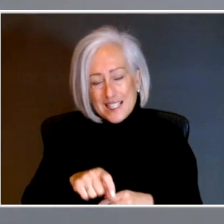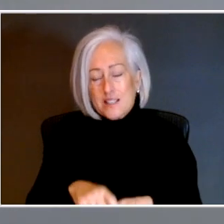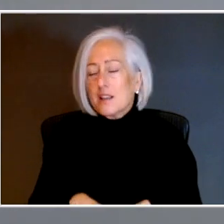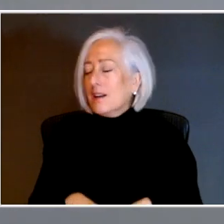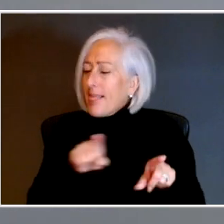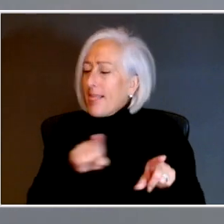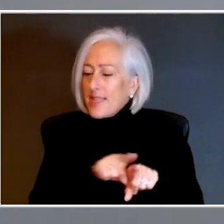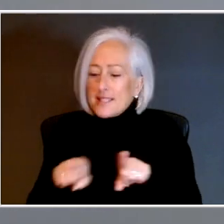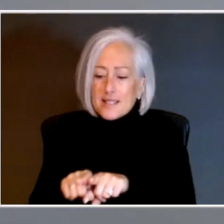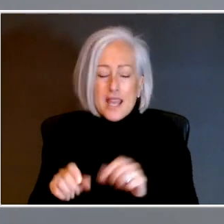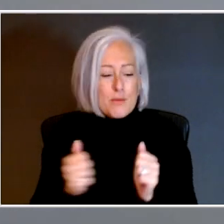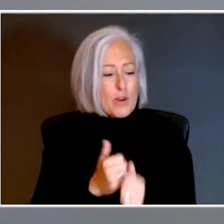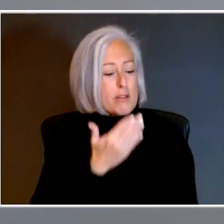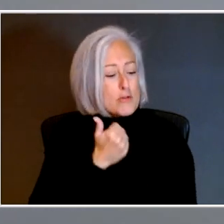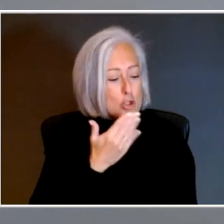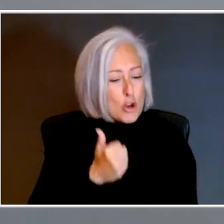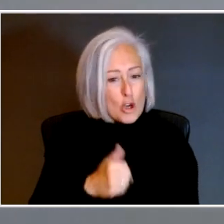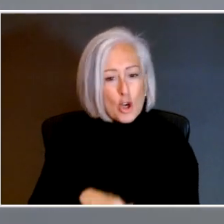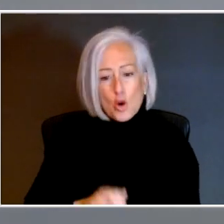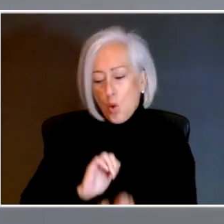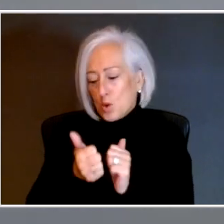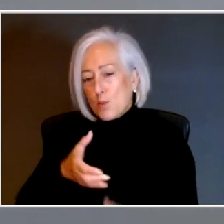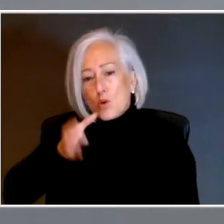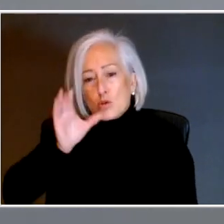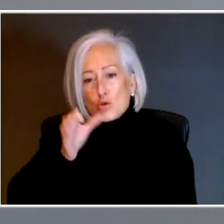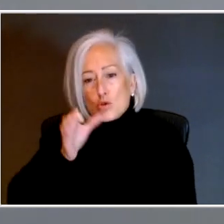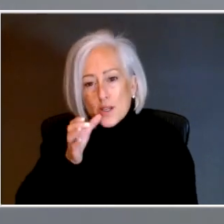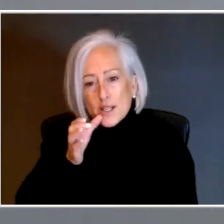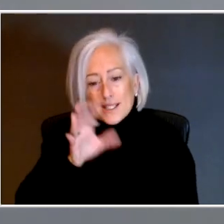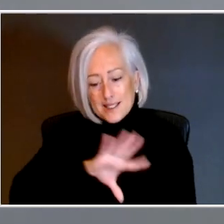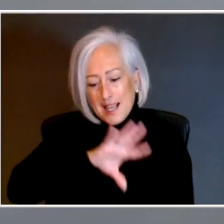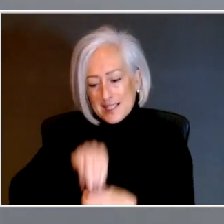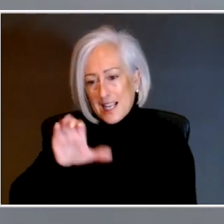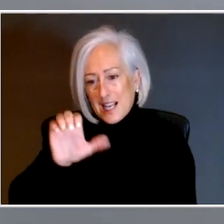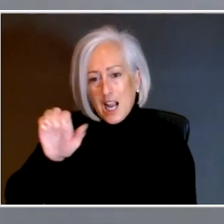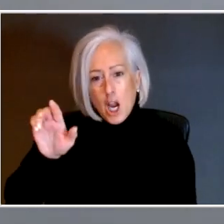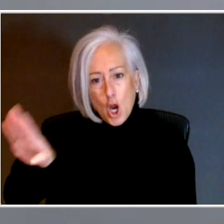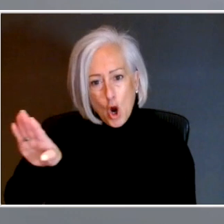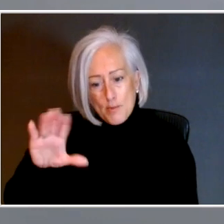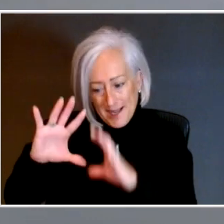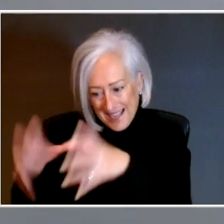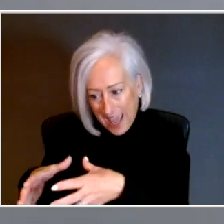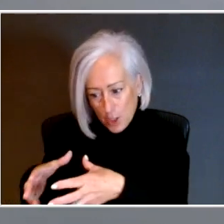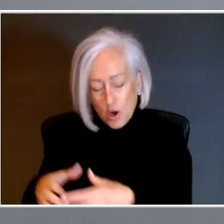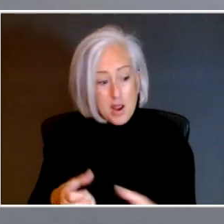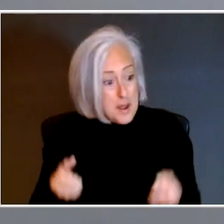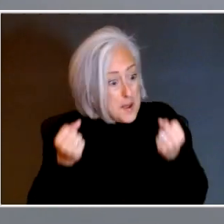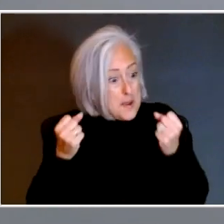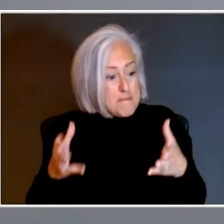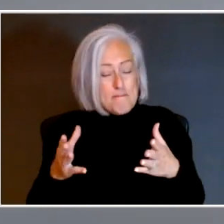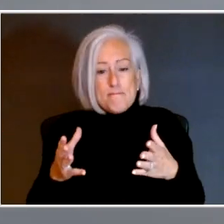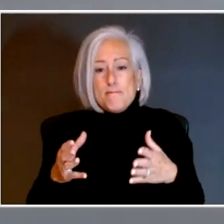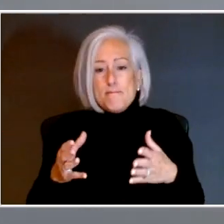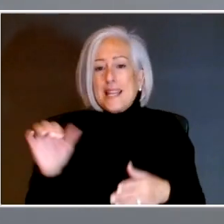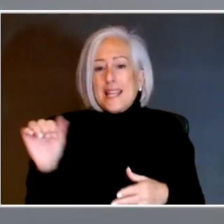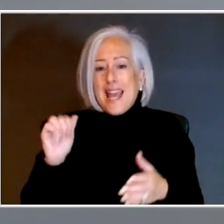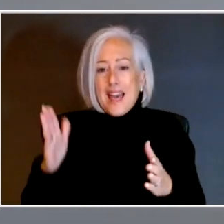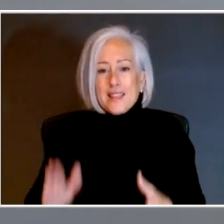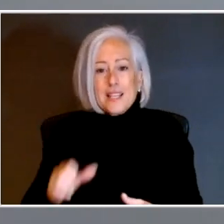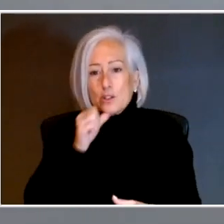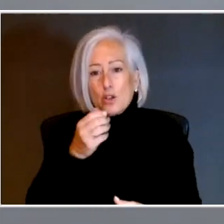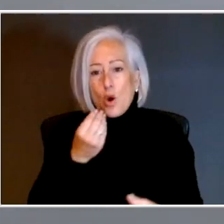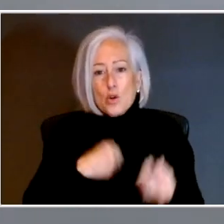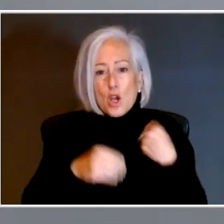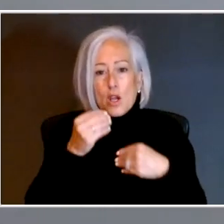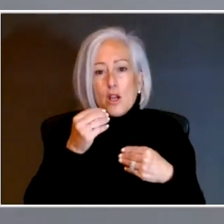sports drink that fits in that carbohydrates category. I do get a lot of people that don't drink sports drinks who are very, very active